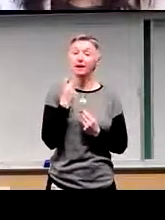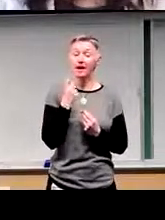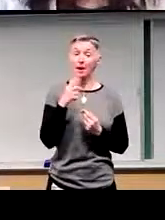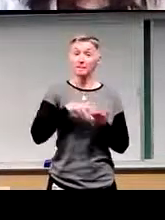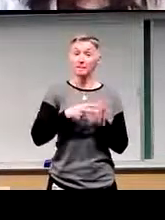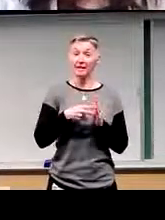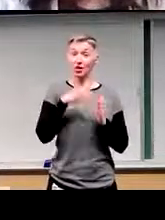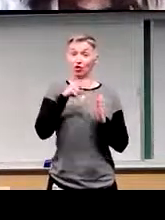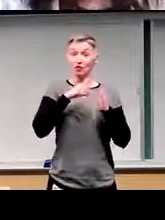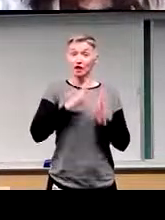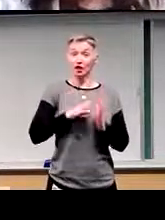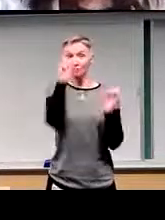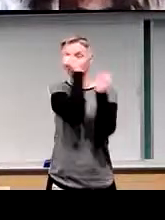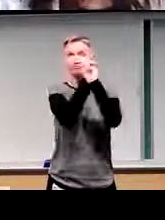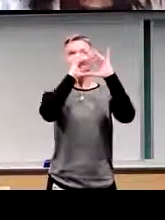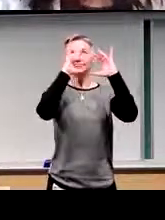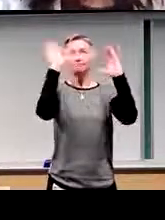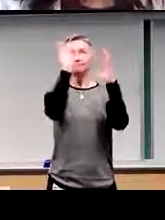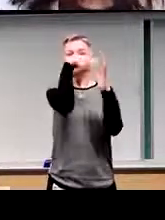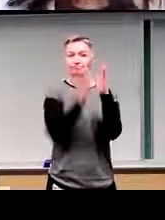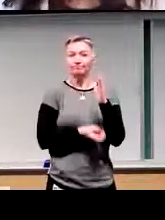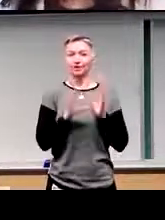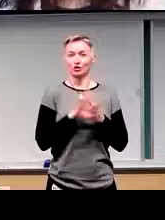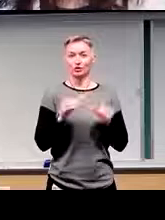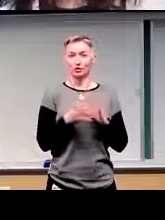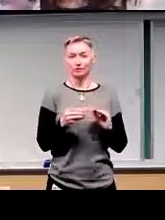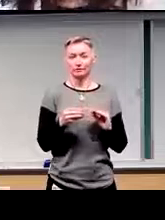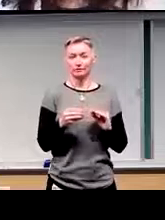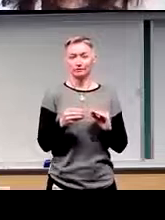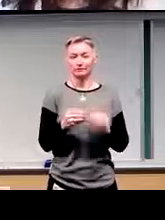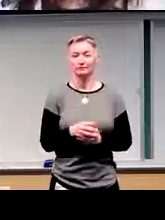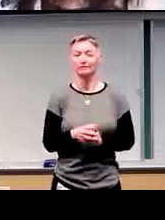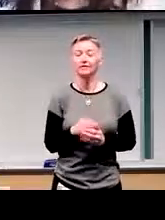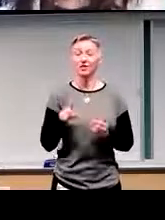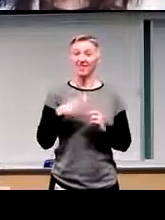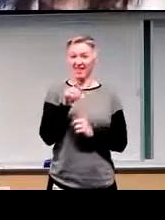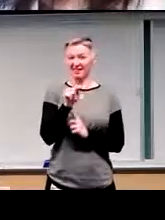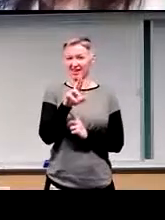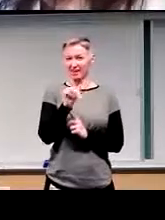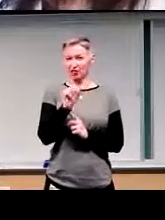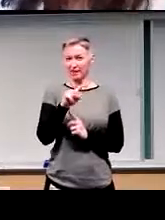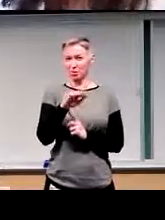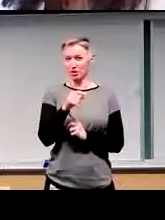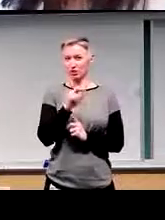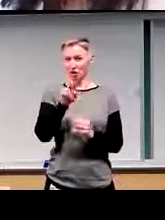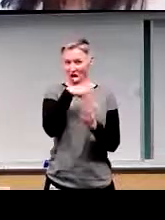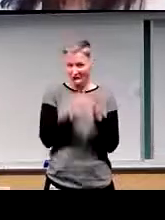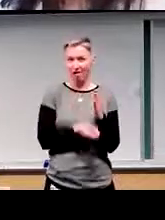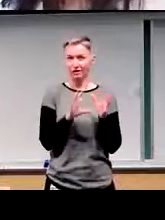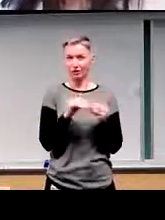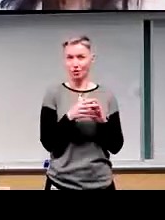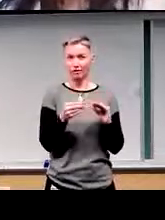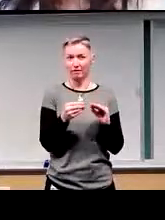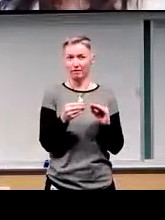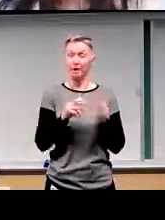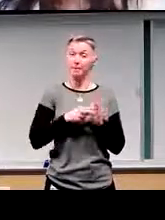transports readers into the story. So once transported, readers immerse themselves